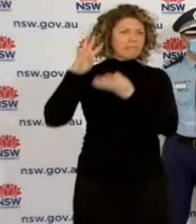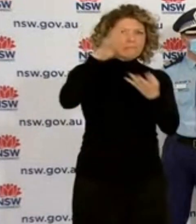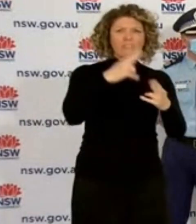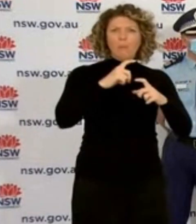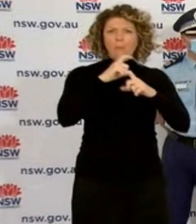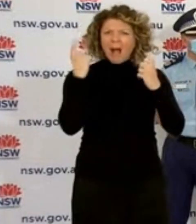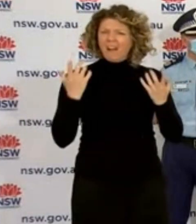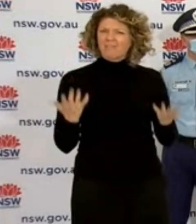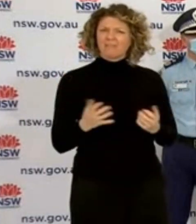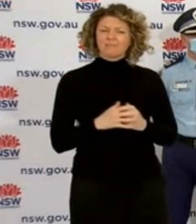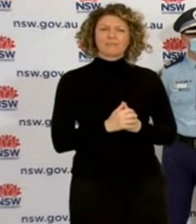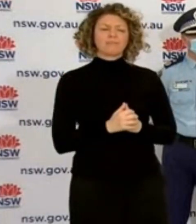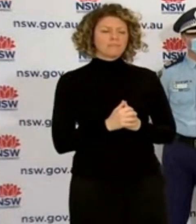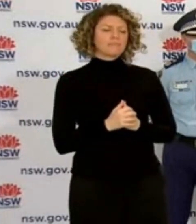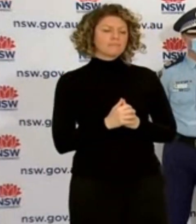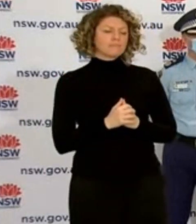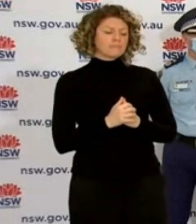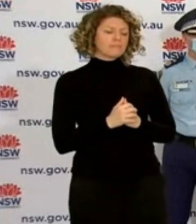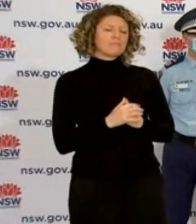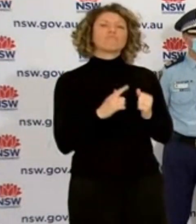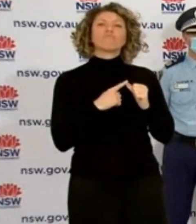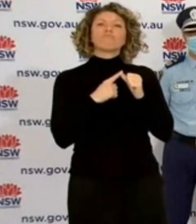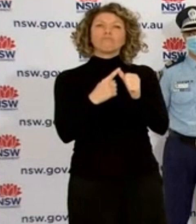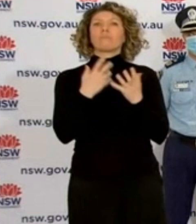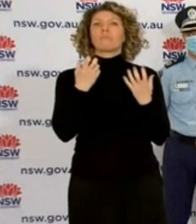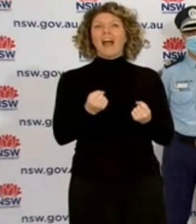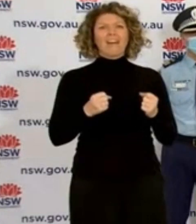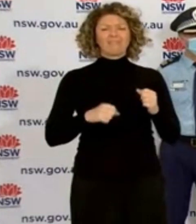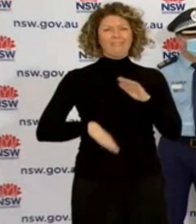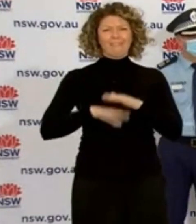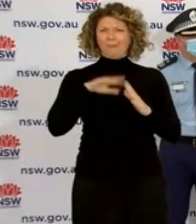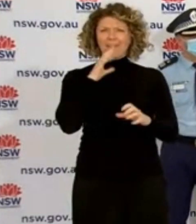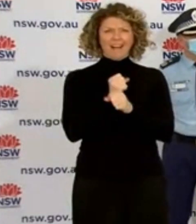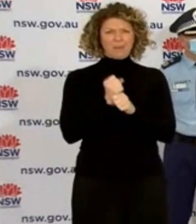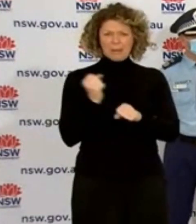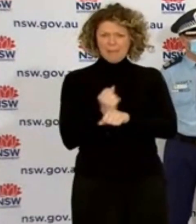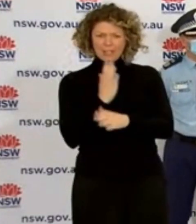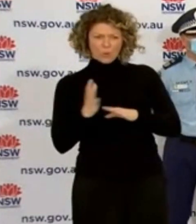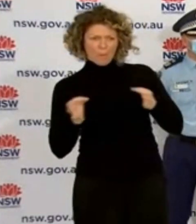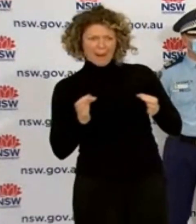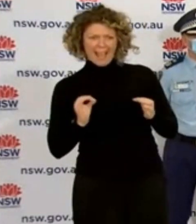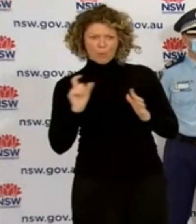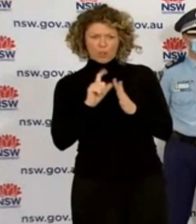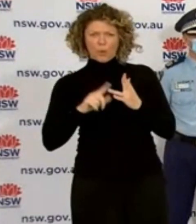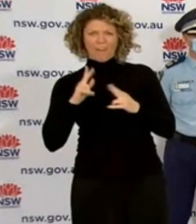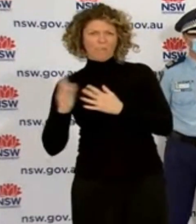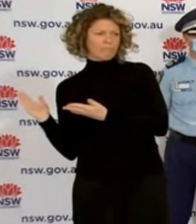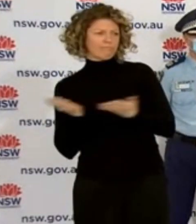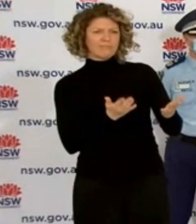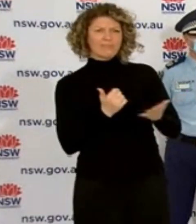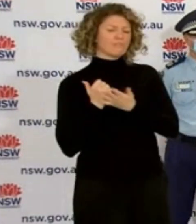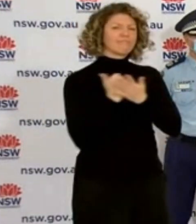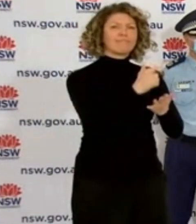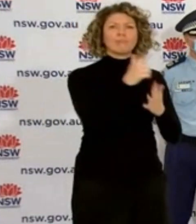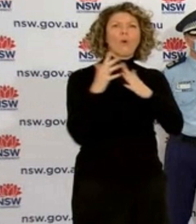I just say that there's been a whole of government response to the situation in Western New South Wales, and I'd also